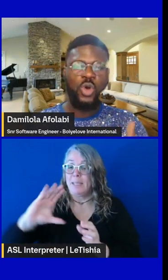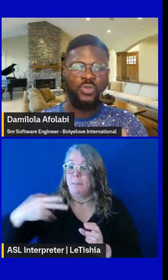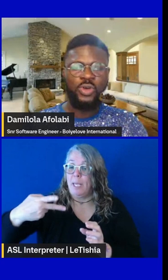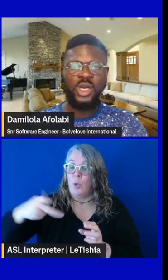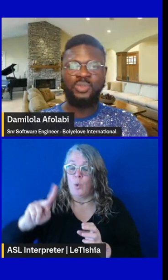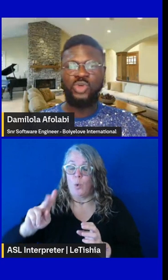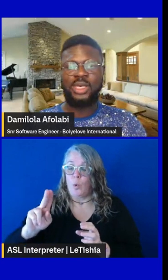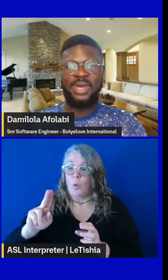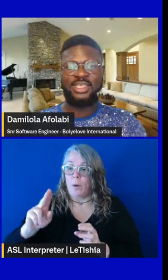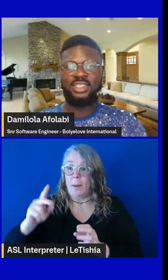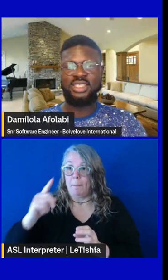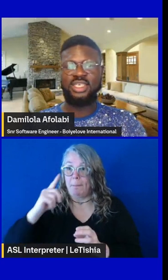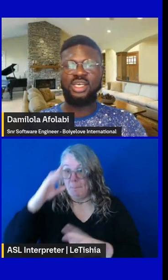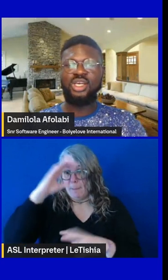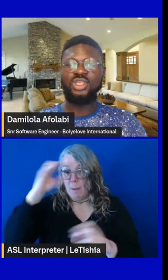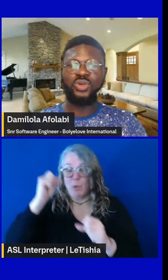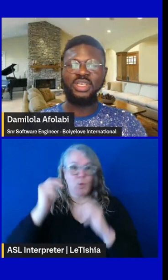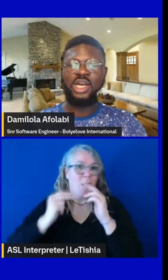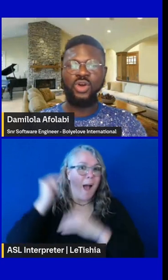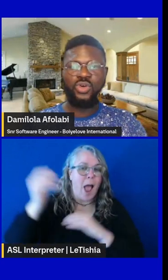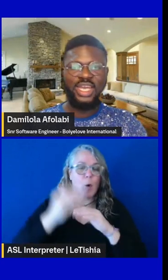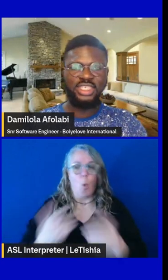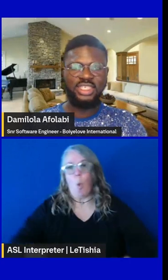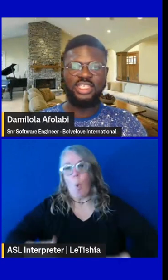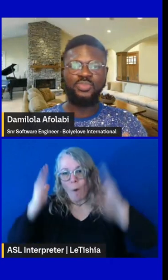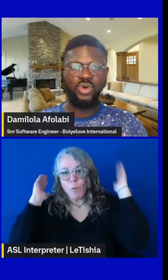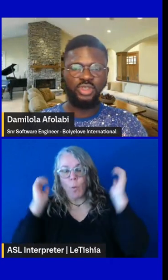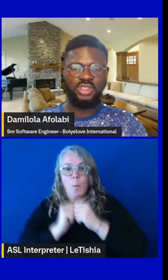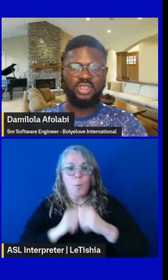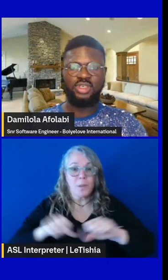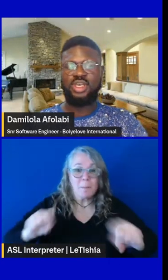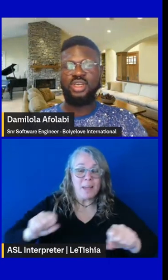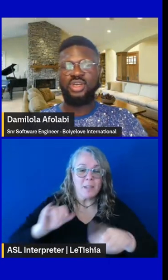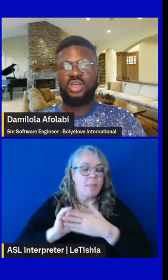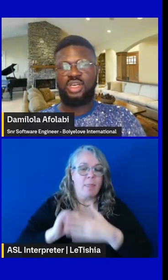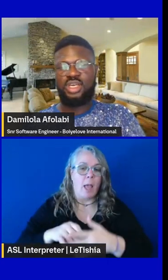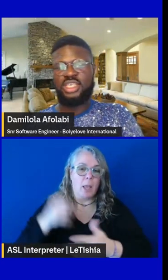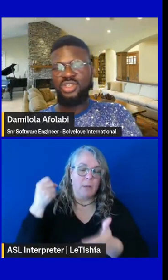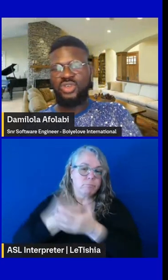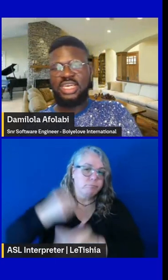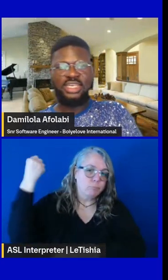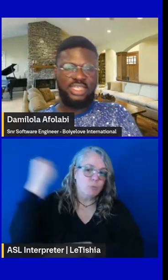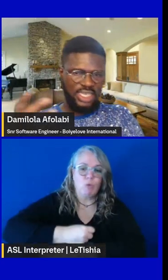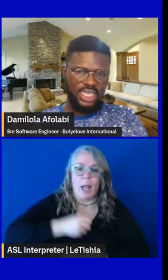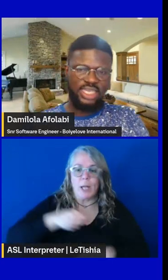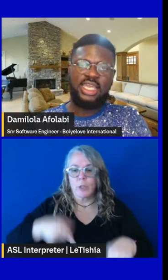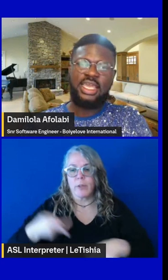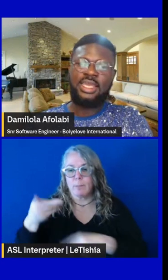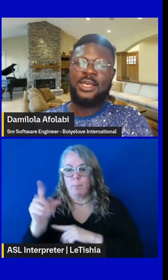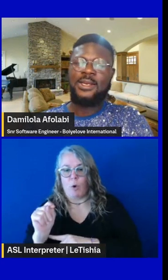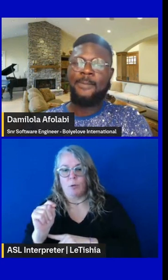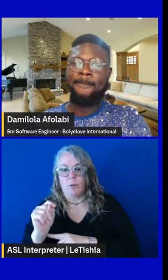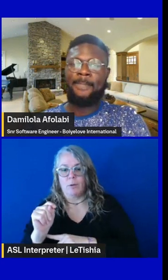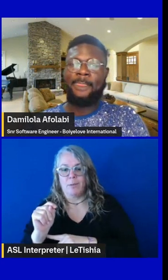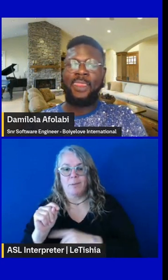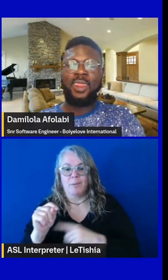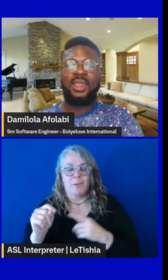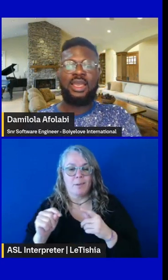can overwhelm node capacity, slowing down or crashing these pods. It is noted again